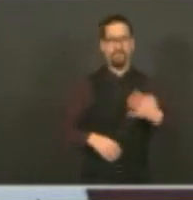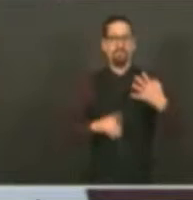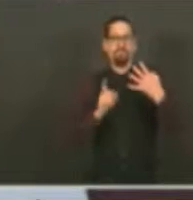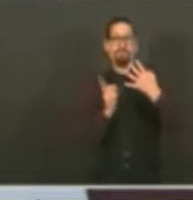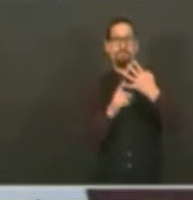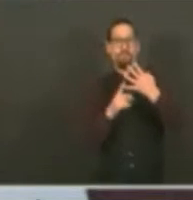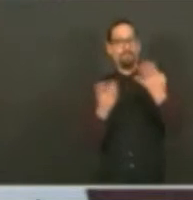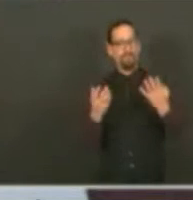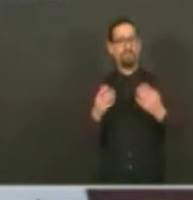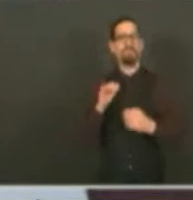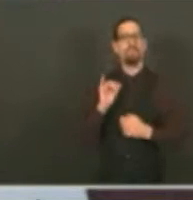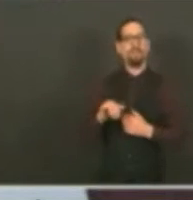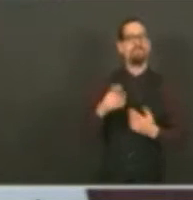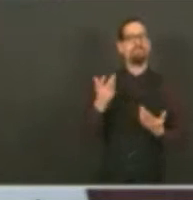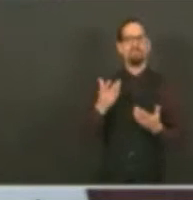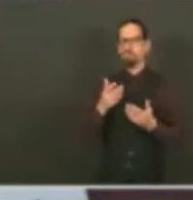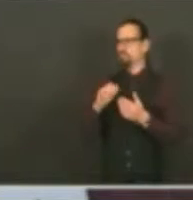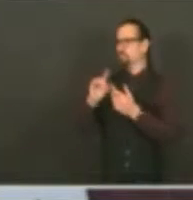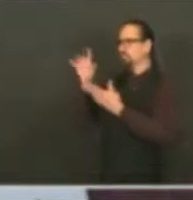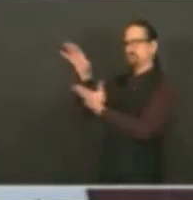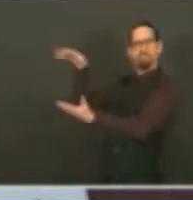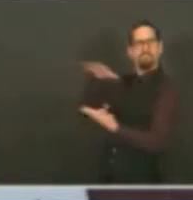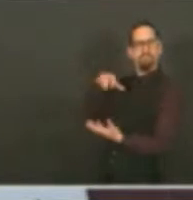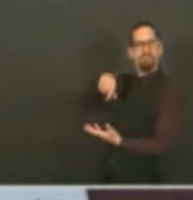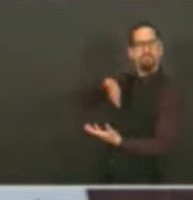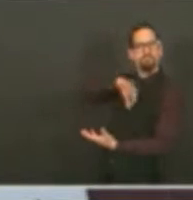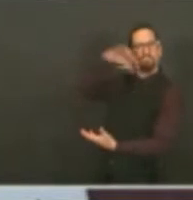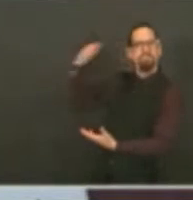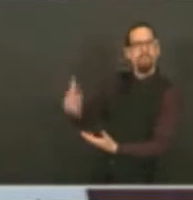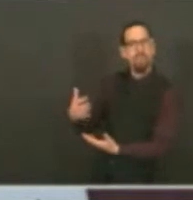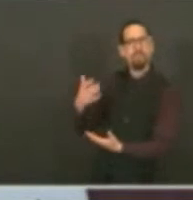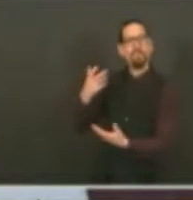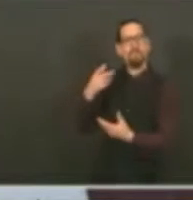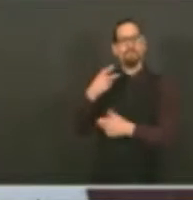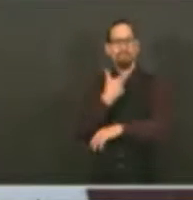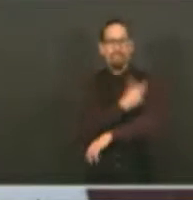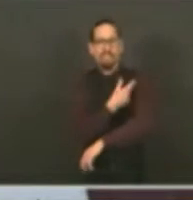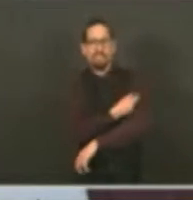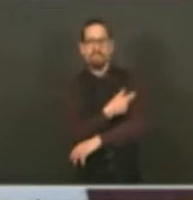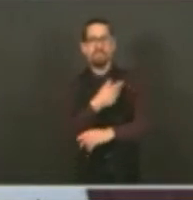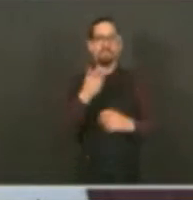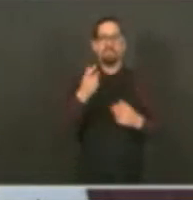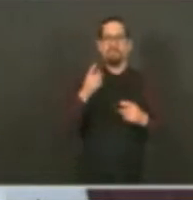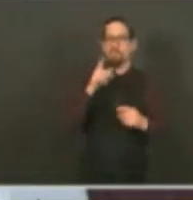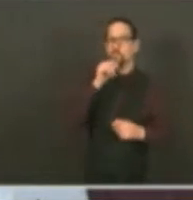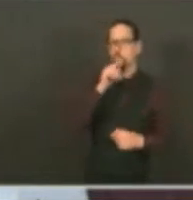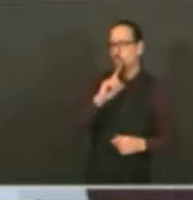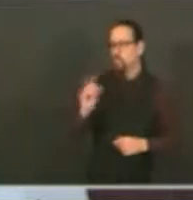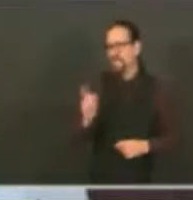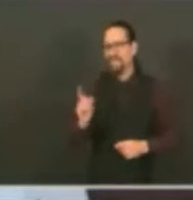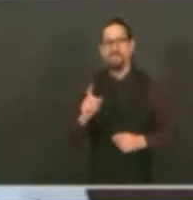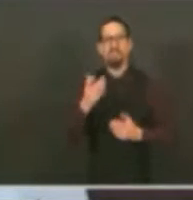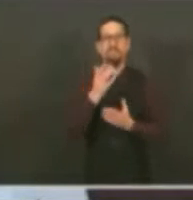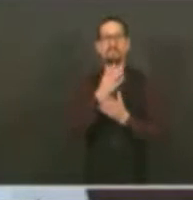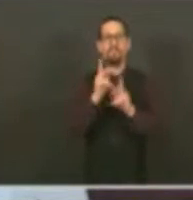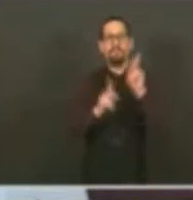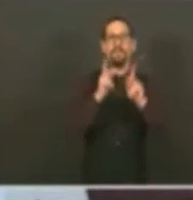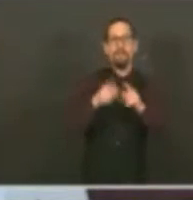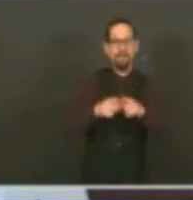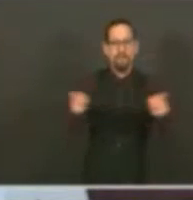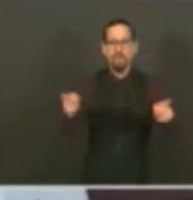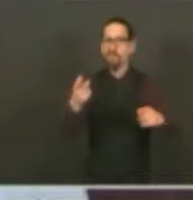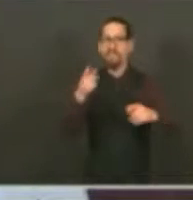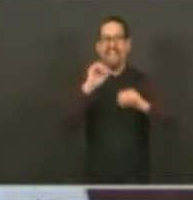have access to the vaccine. We're very aware that things like transportation, housing, access to healthcare, all those social determinants of health